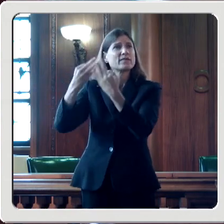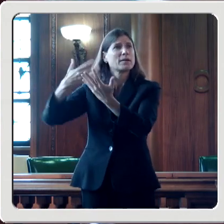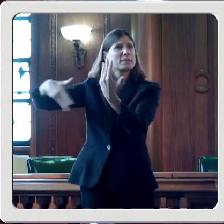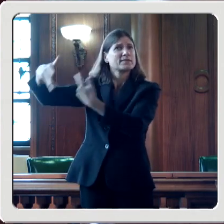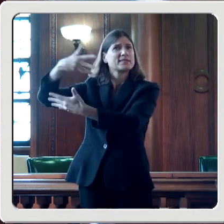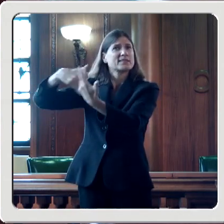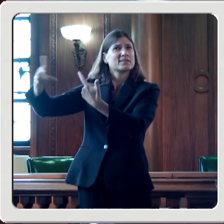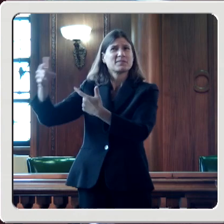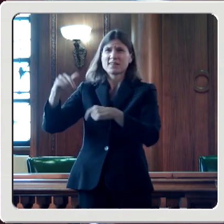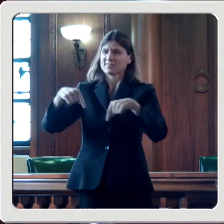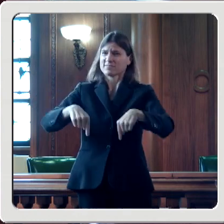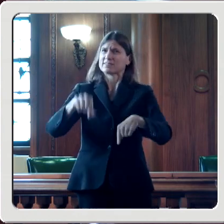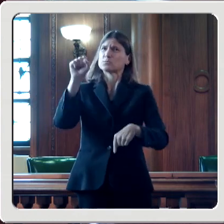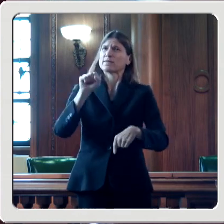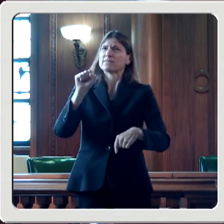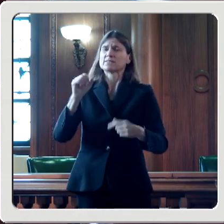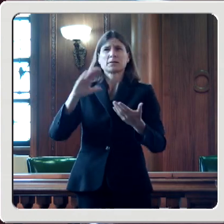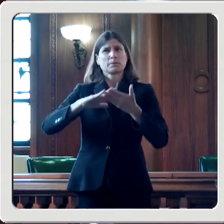ATVs.